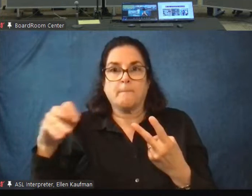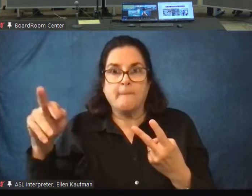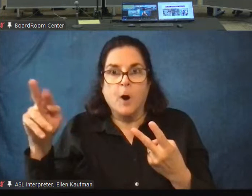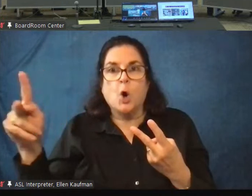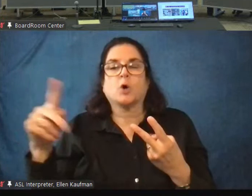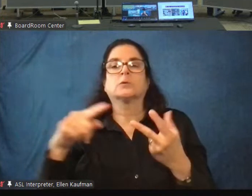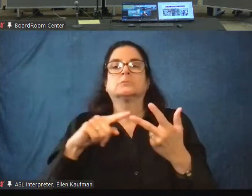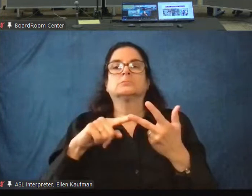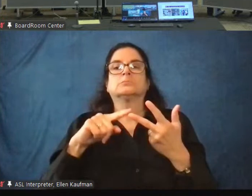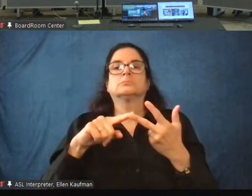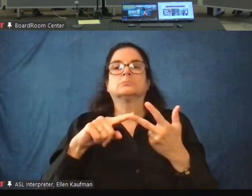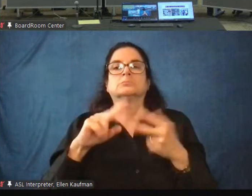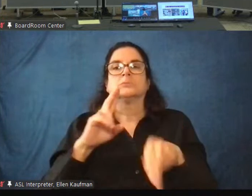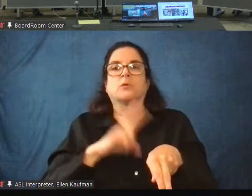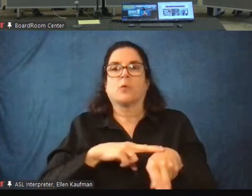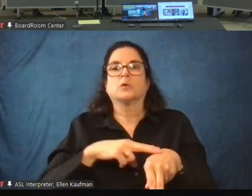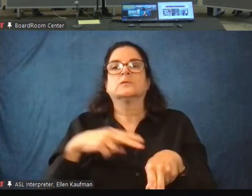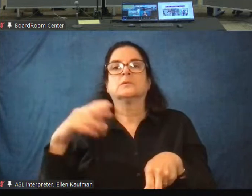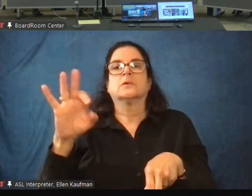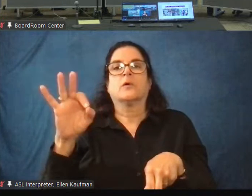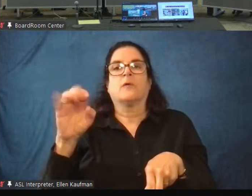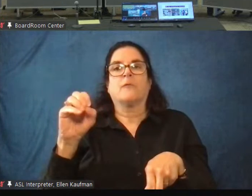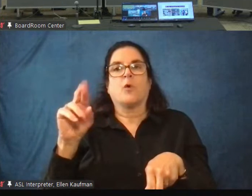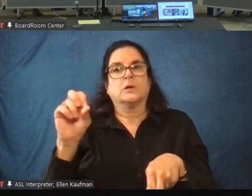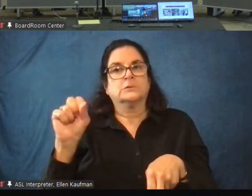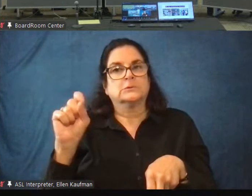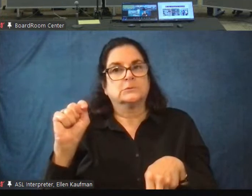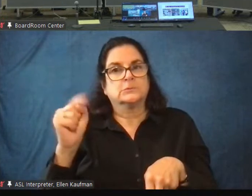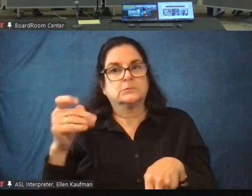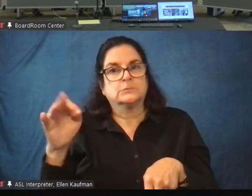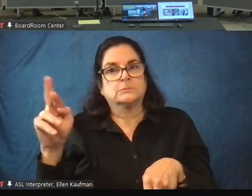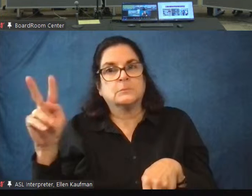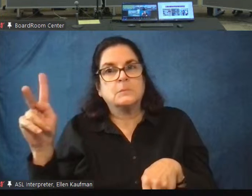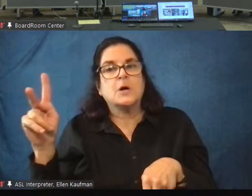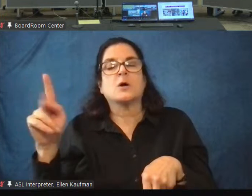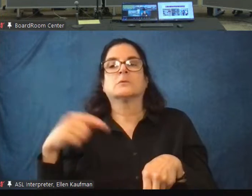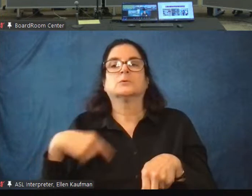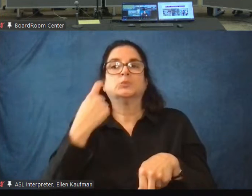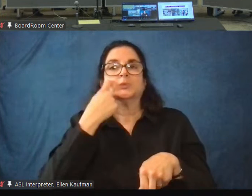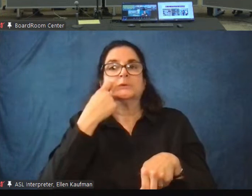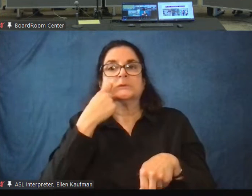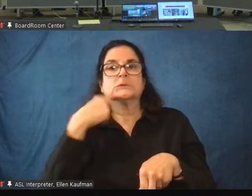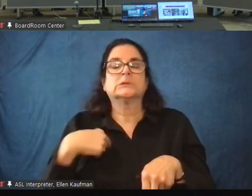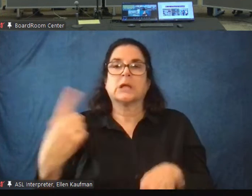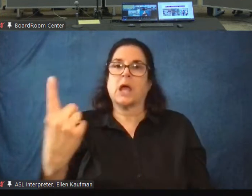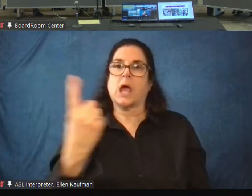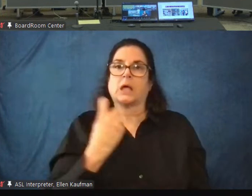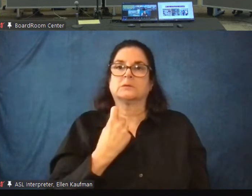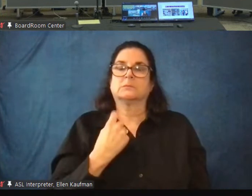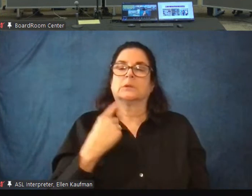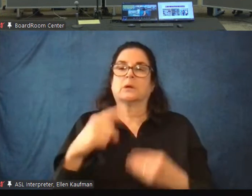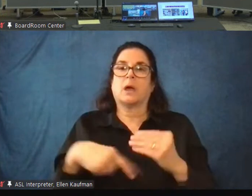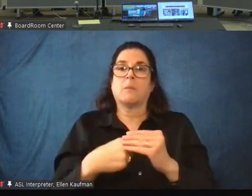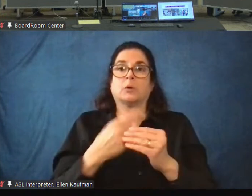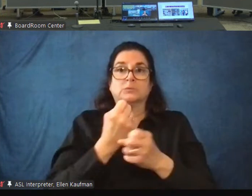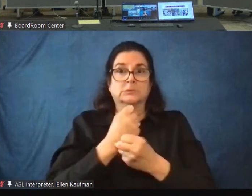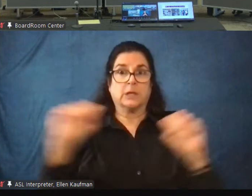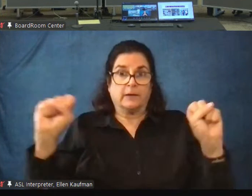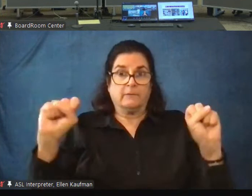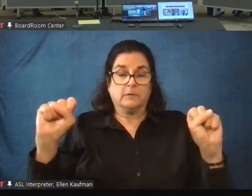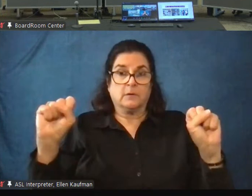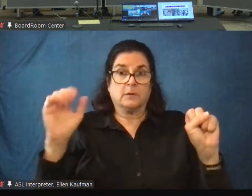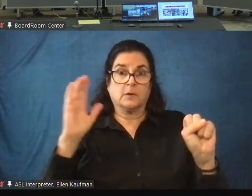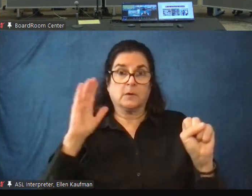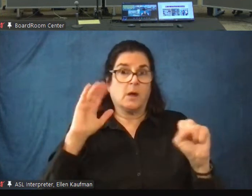At a recent press conference where I was asked about the question of safety and what I'm doing to make our